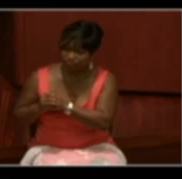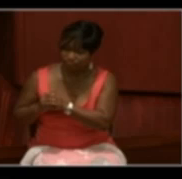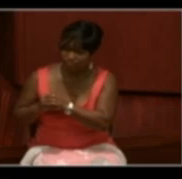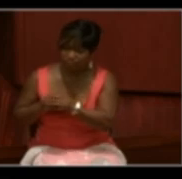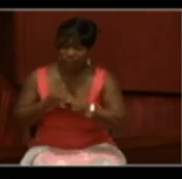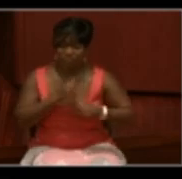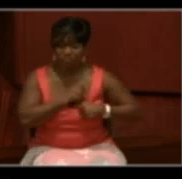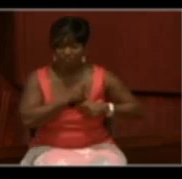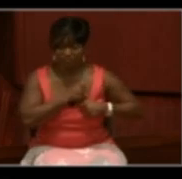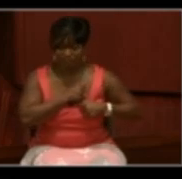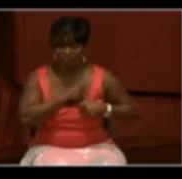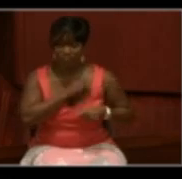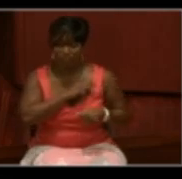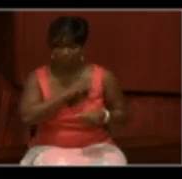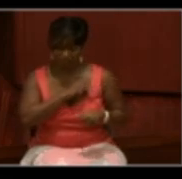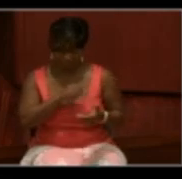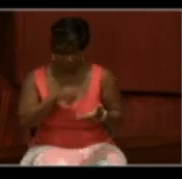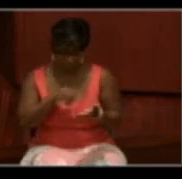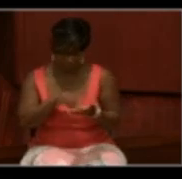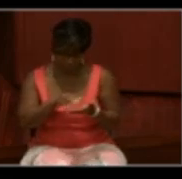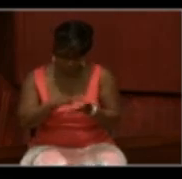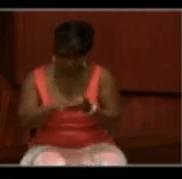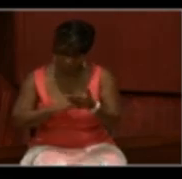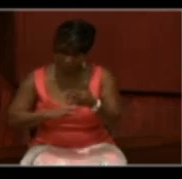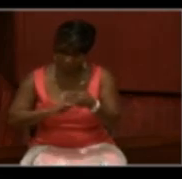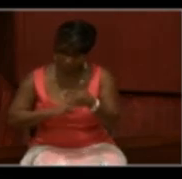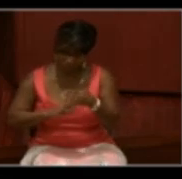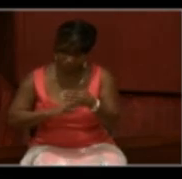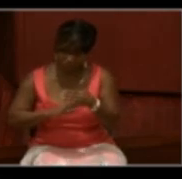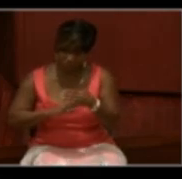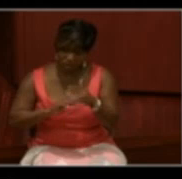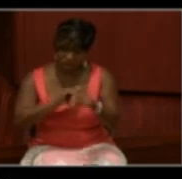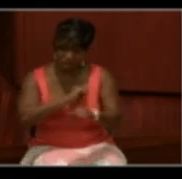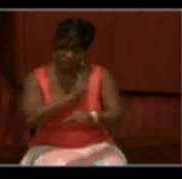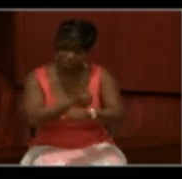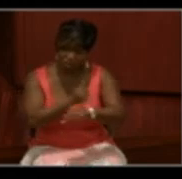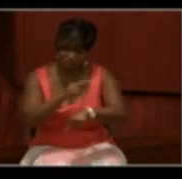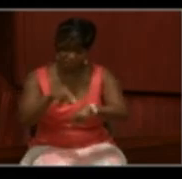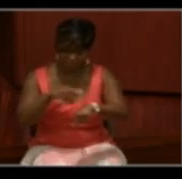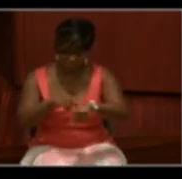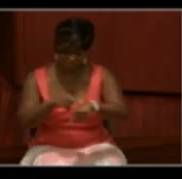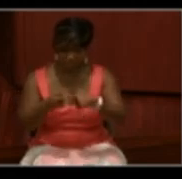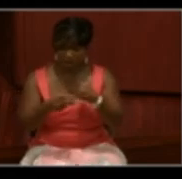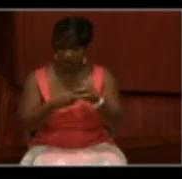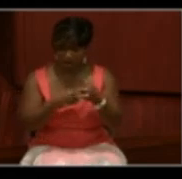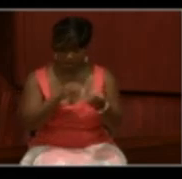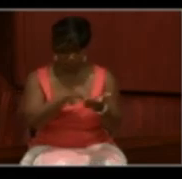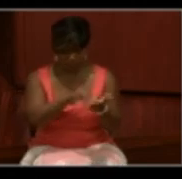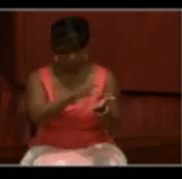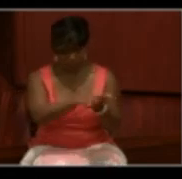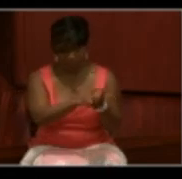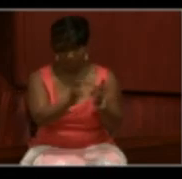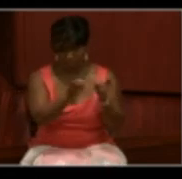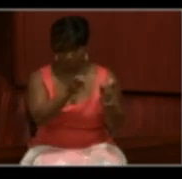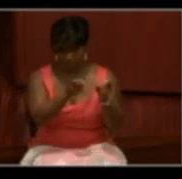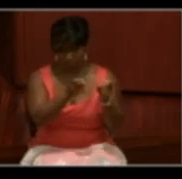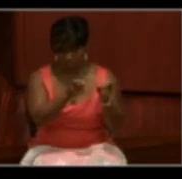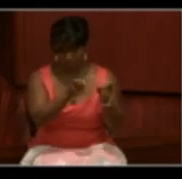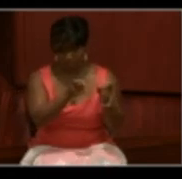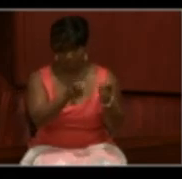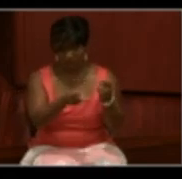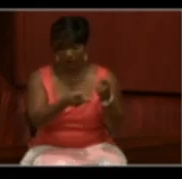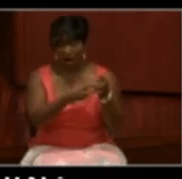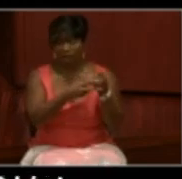The military personnel records that are under the authority of the National Archives and Records Administration are archival